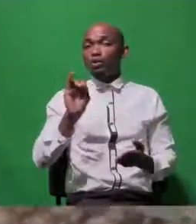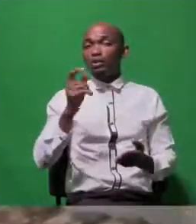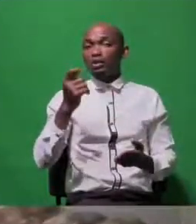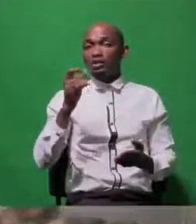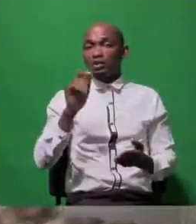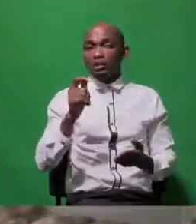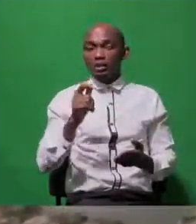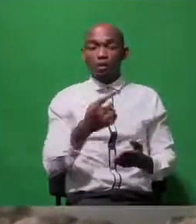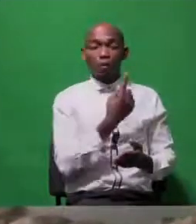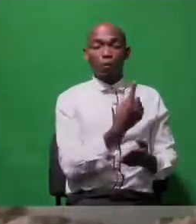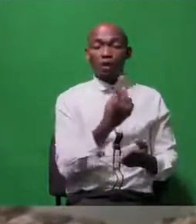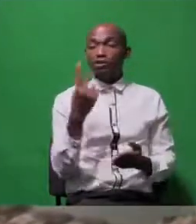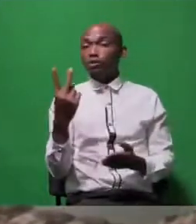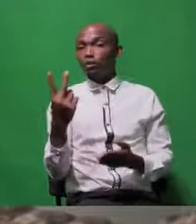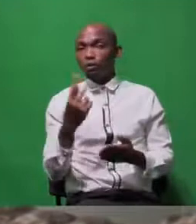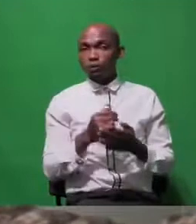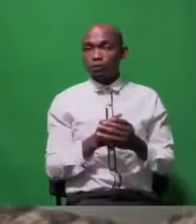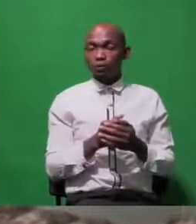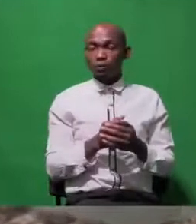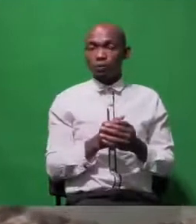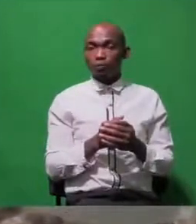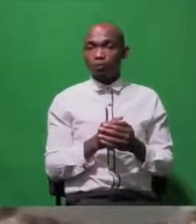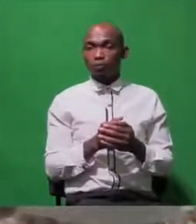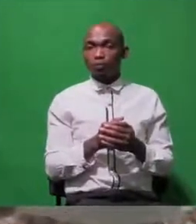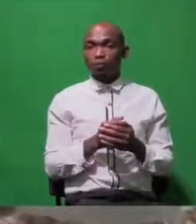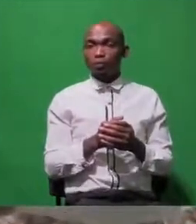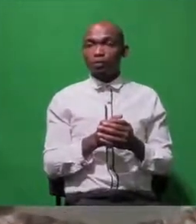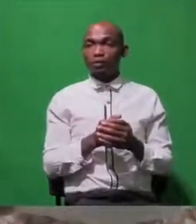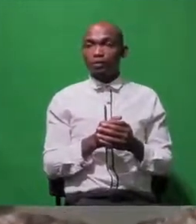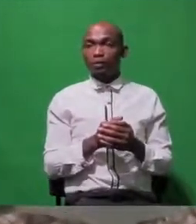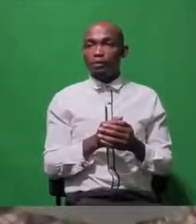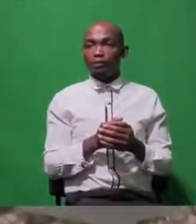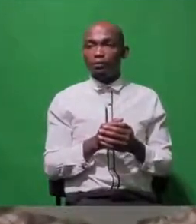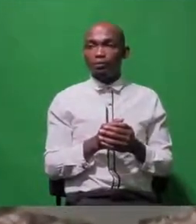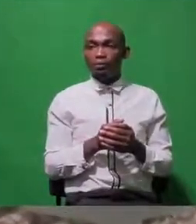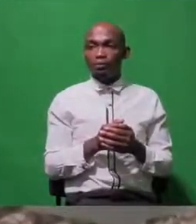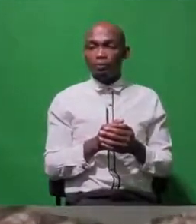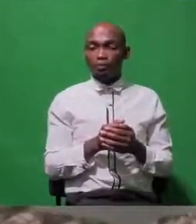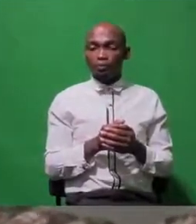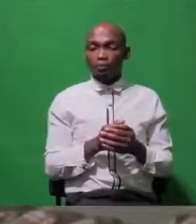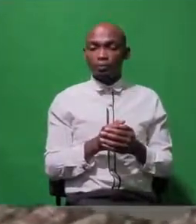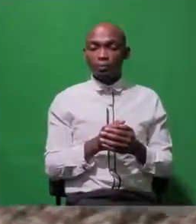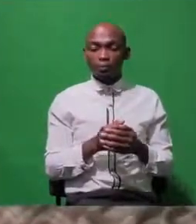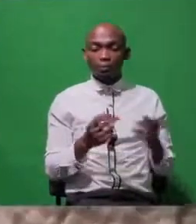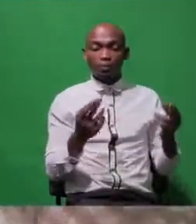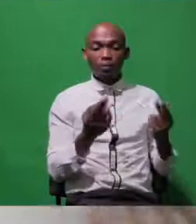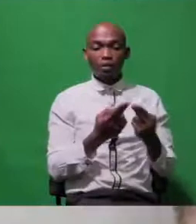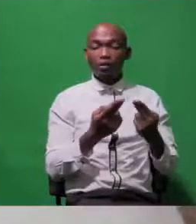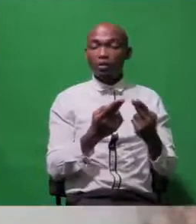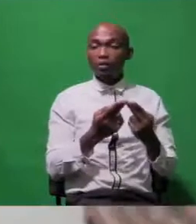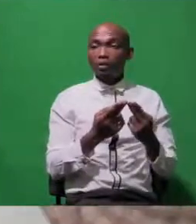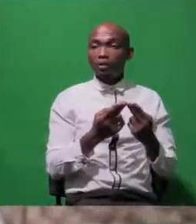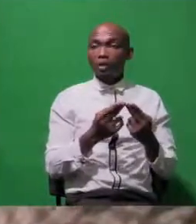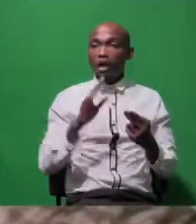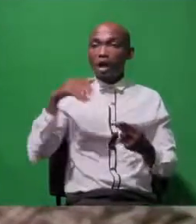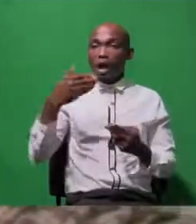1, 2. As well as the position of the image will also be 1, 2 after the